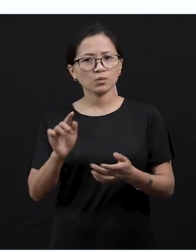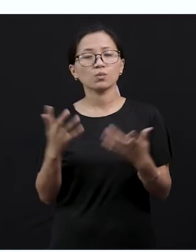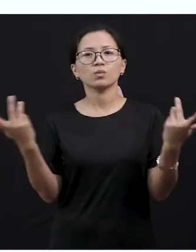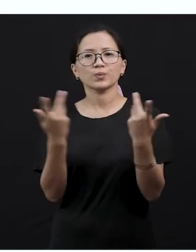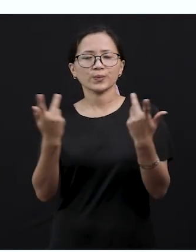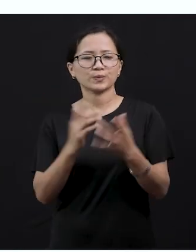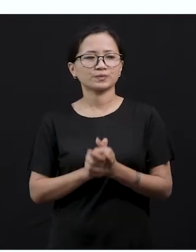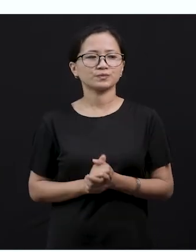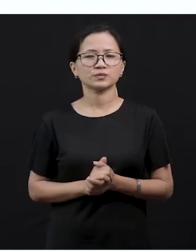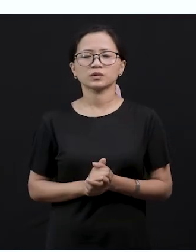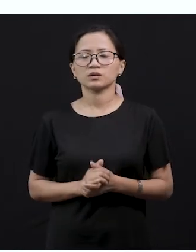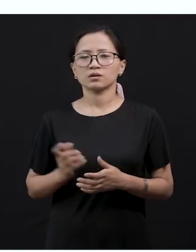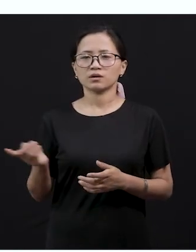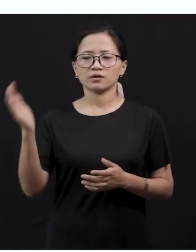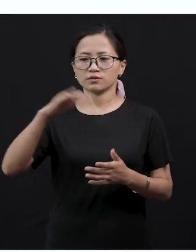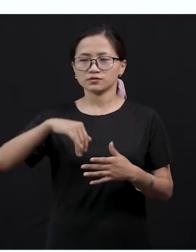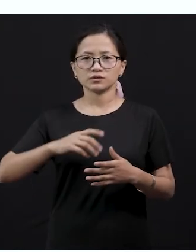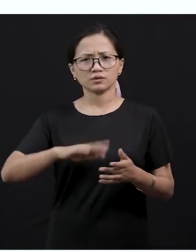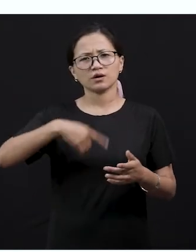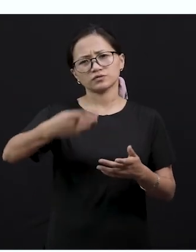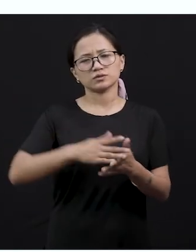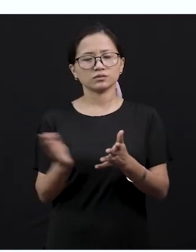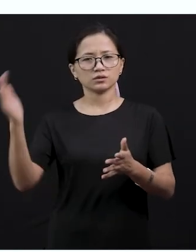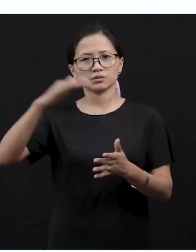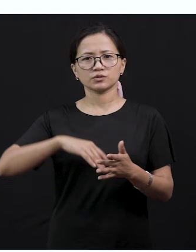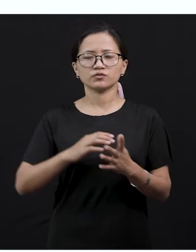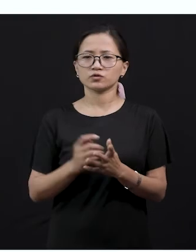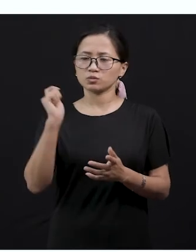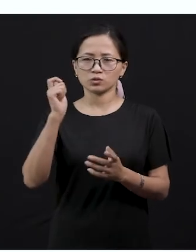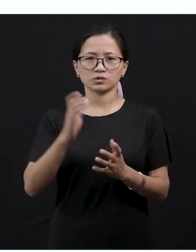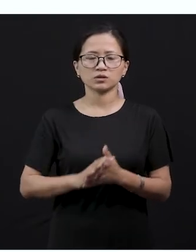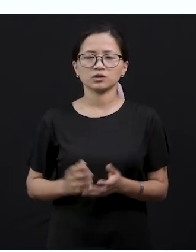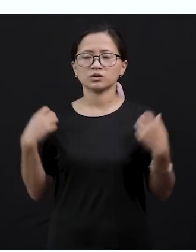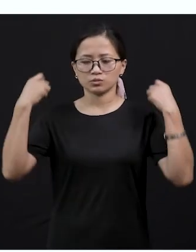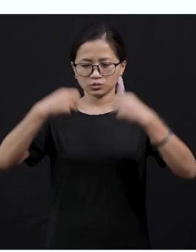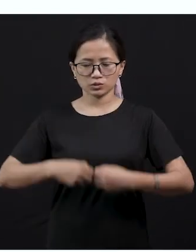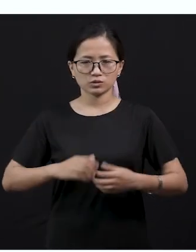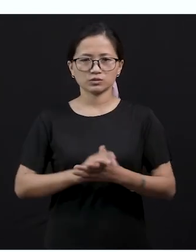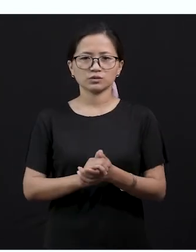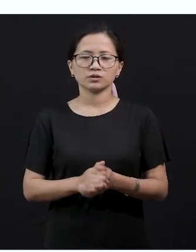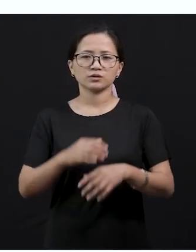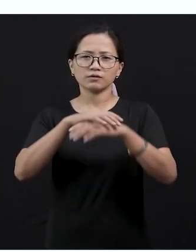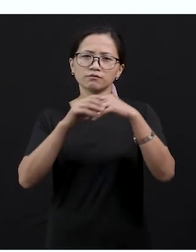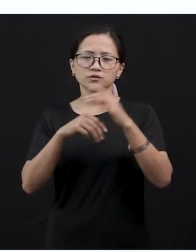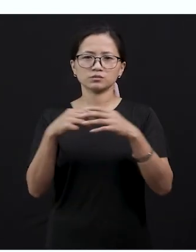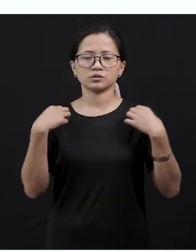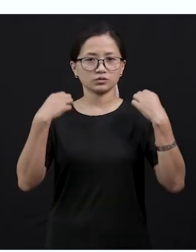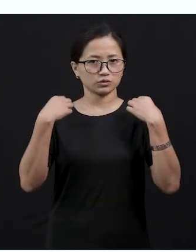clothes and she put on the comfortable dress, and she's finally decided